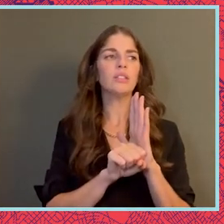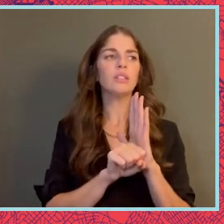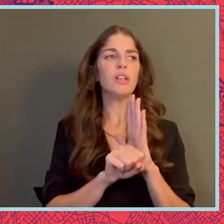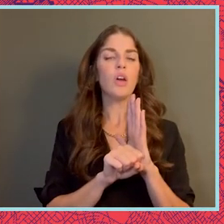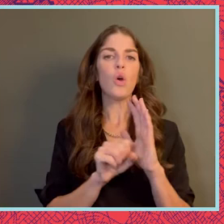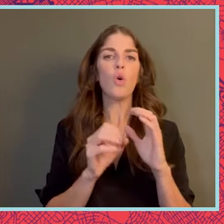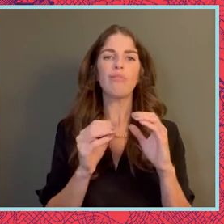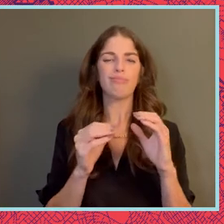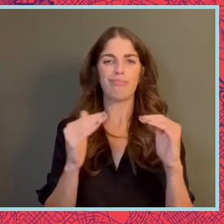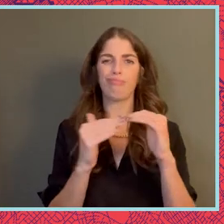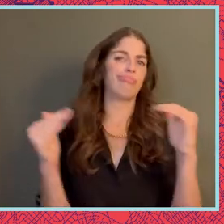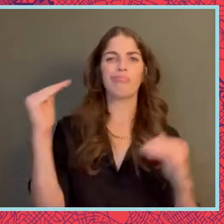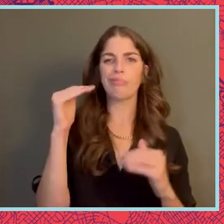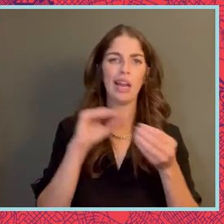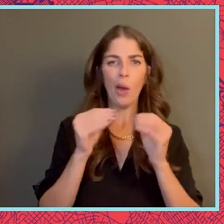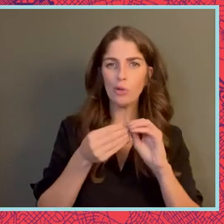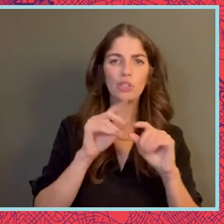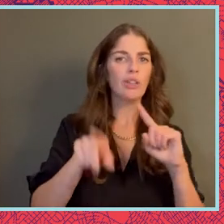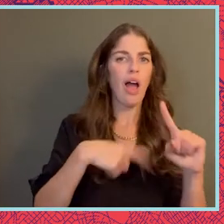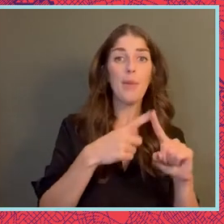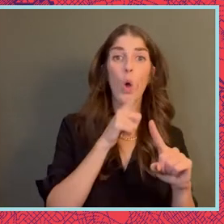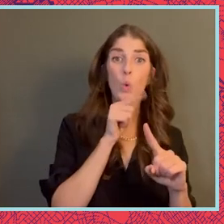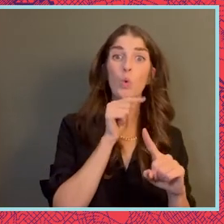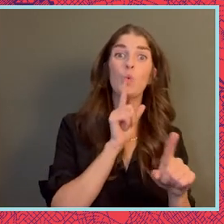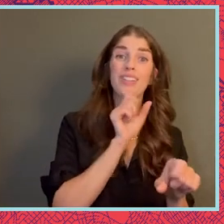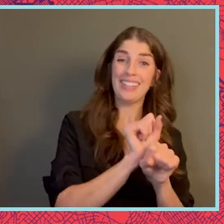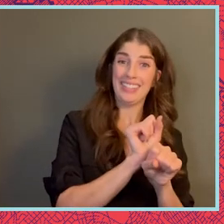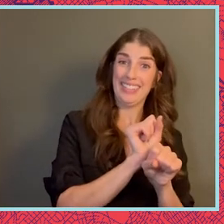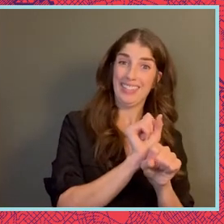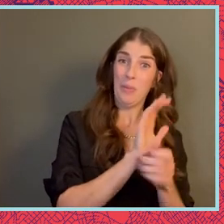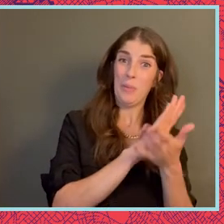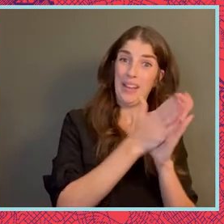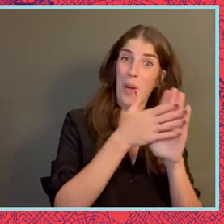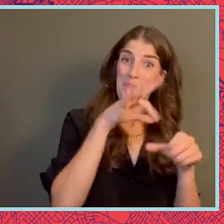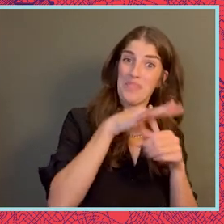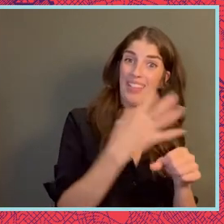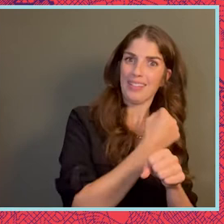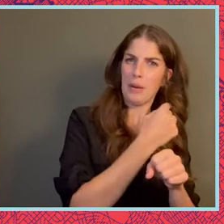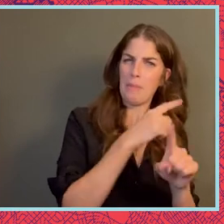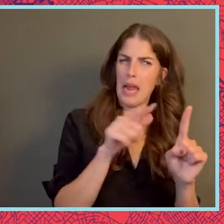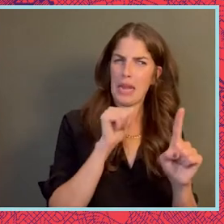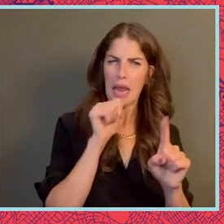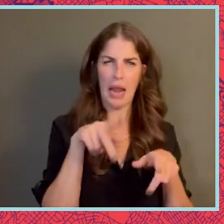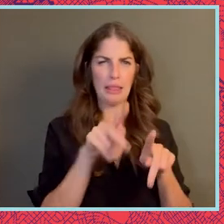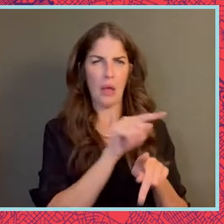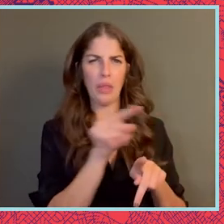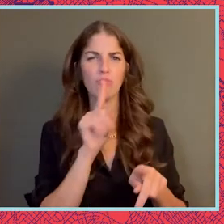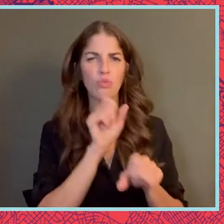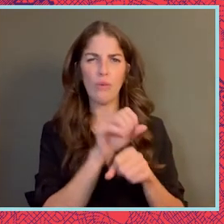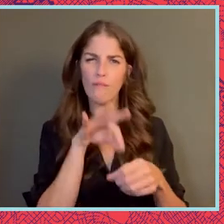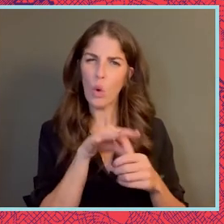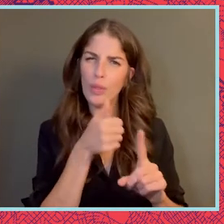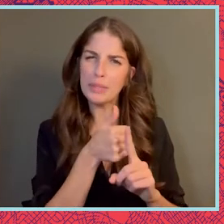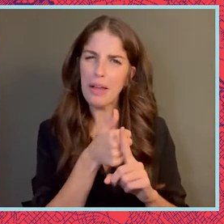disproportionate numbers in terms of who's in the legislature and so forth, without actually allowing those same people to